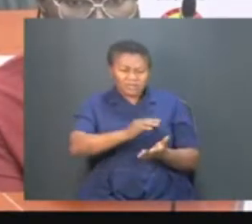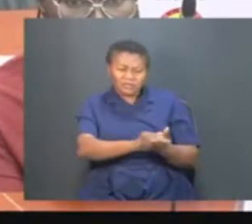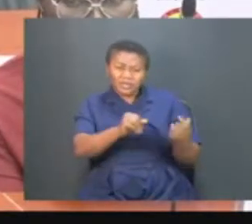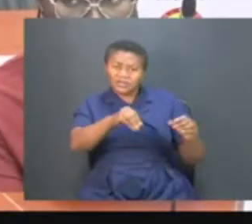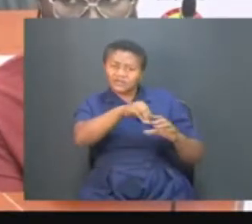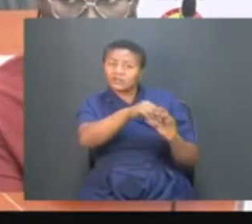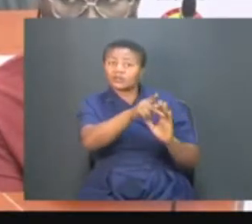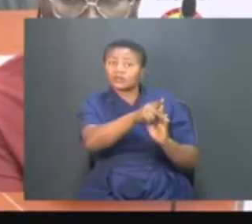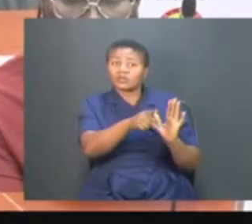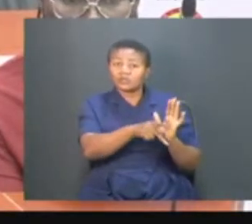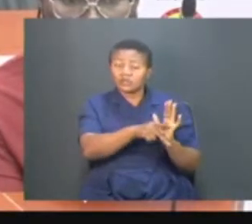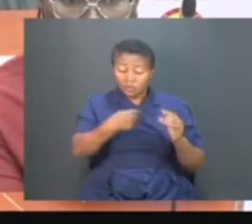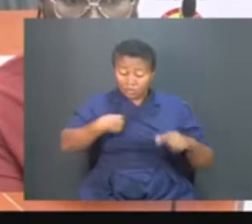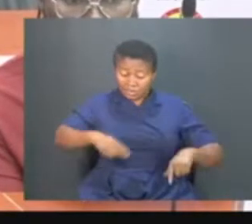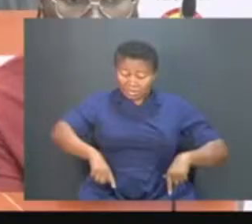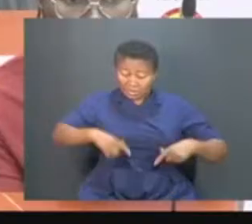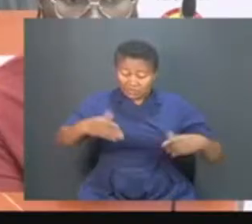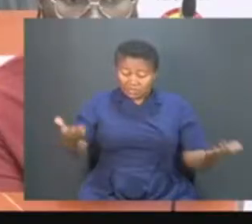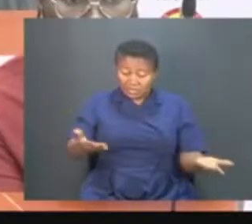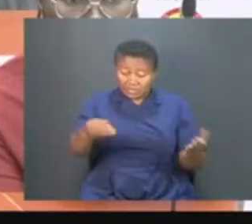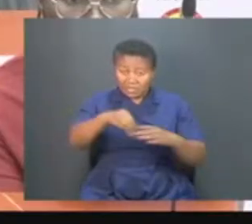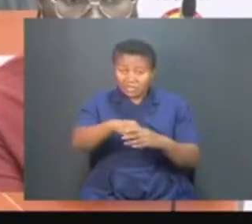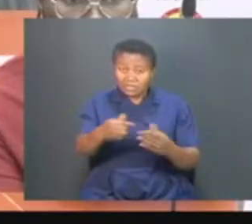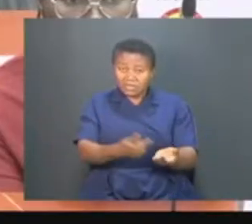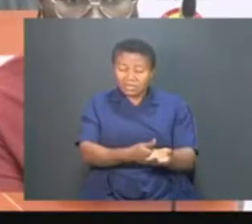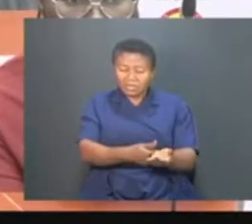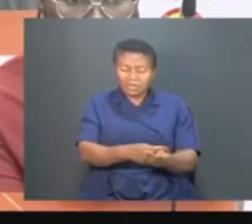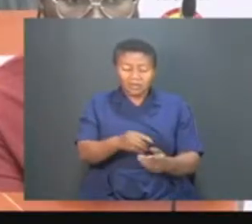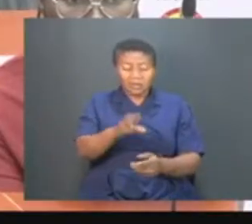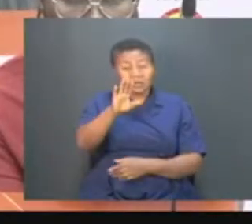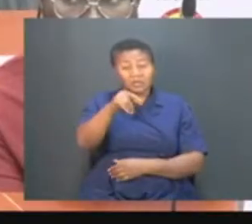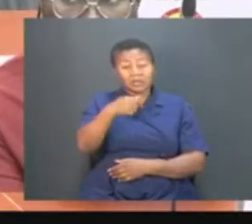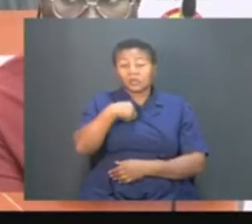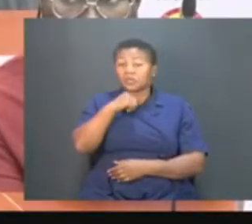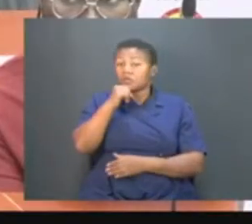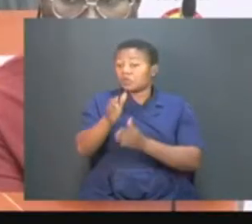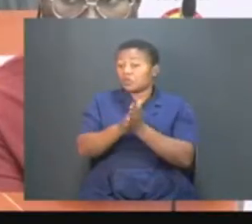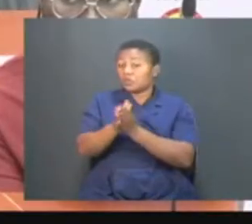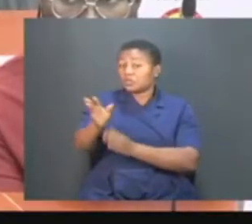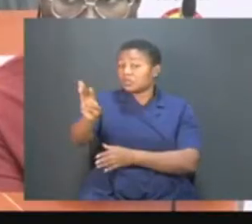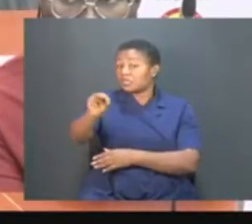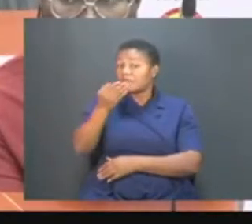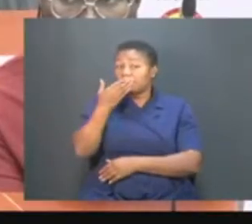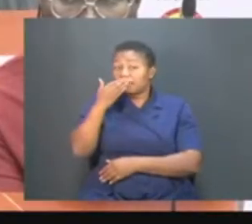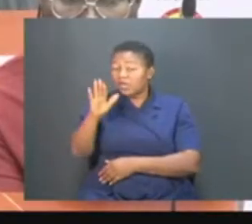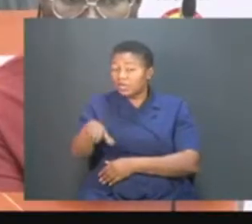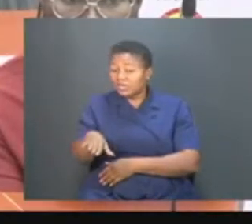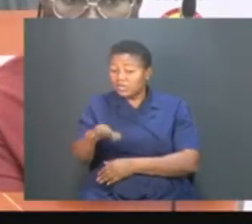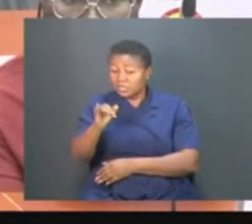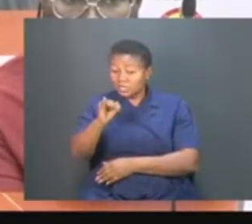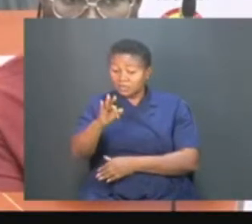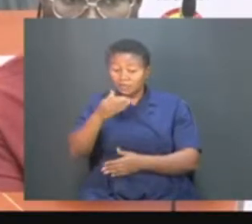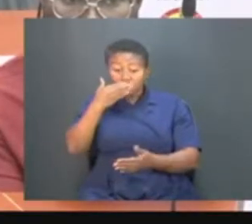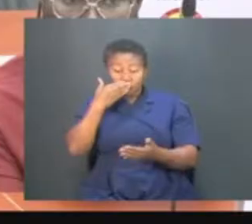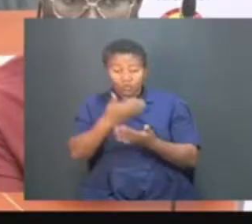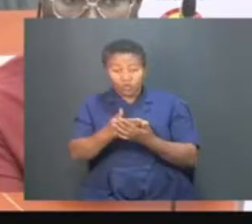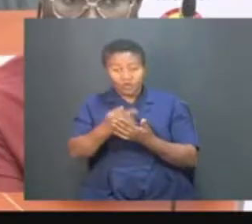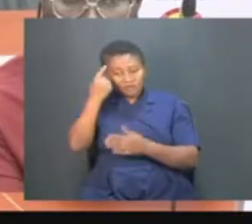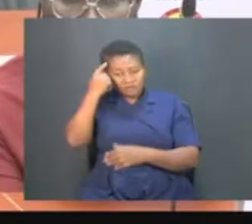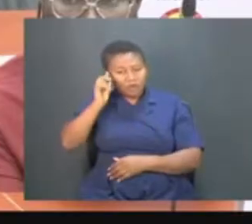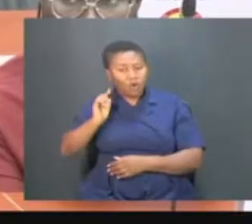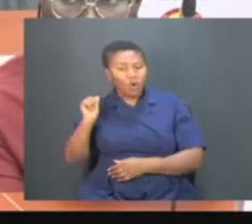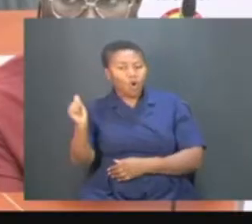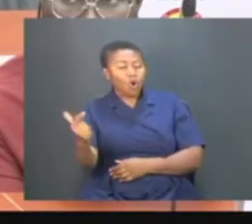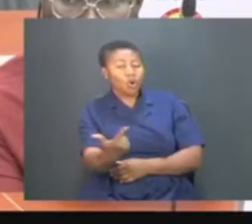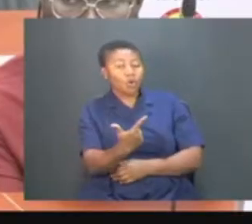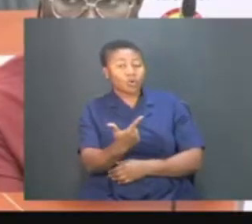We live in this country. I'm not wishing them bad. If it's good, it's for this country. But I am telling you, Mr. Speaker, and the entire Ghanaian